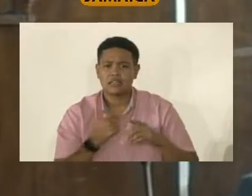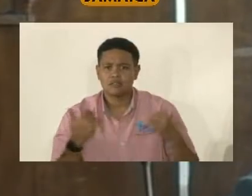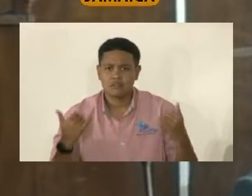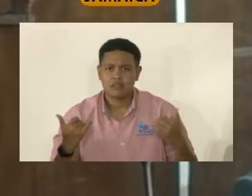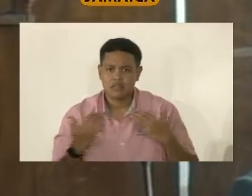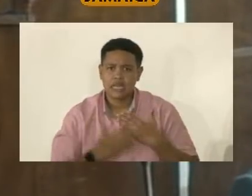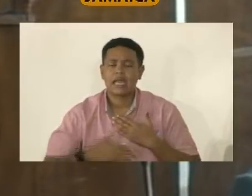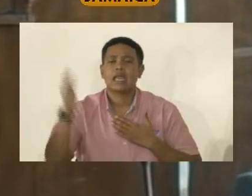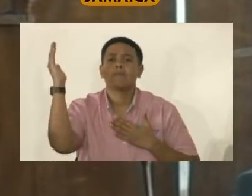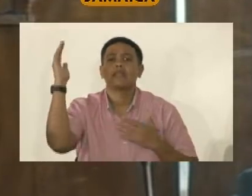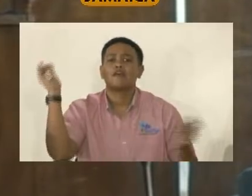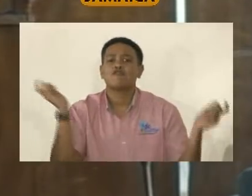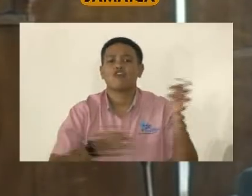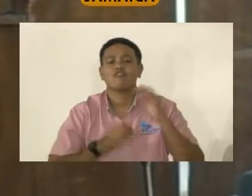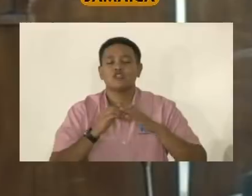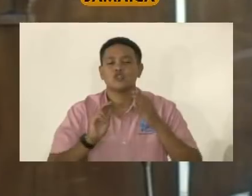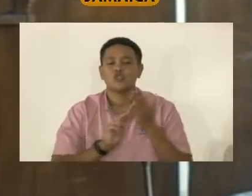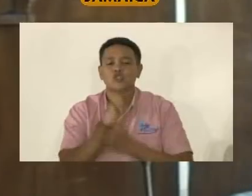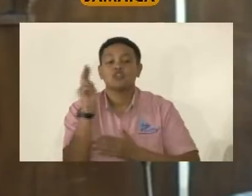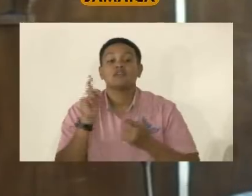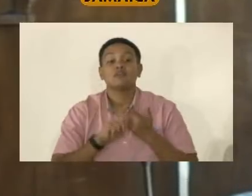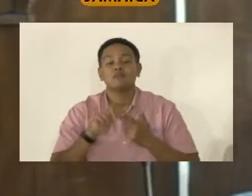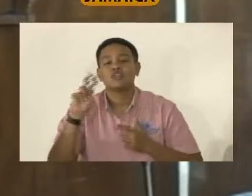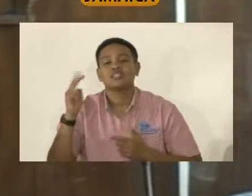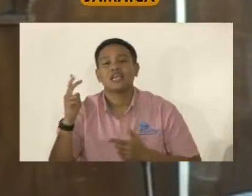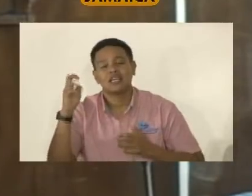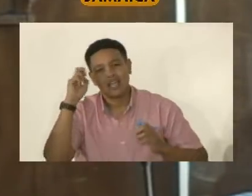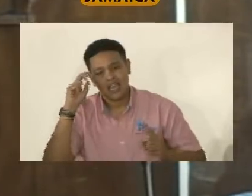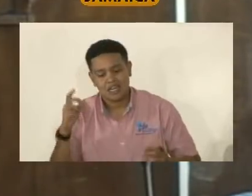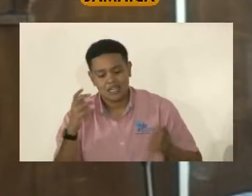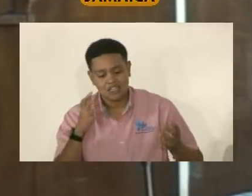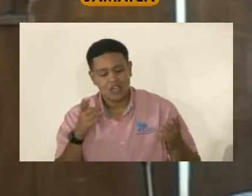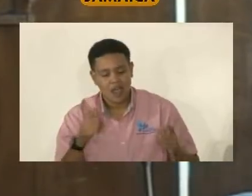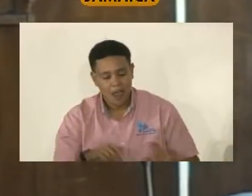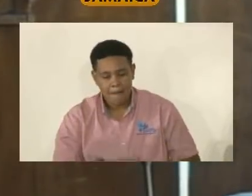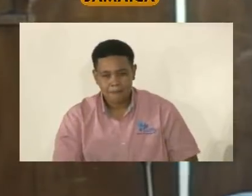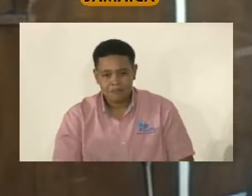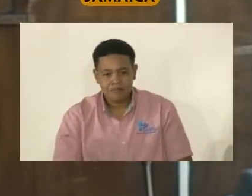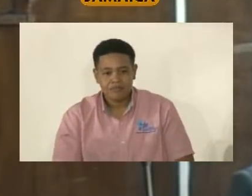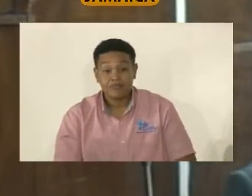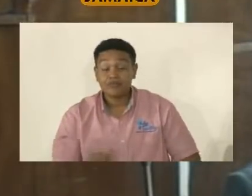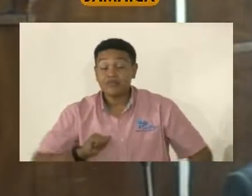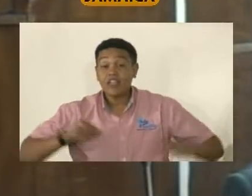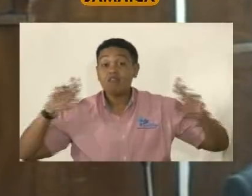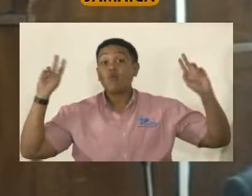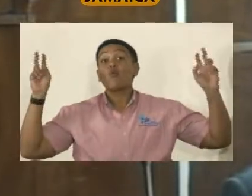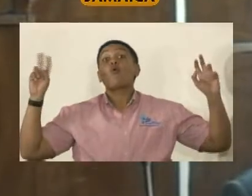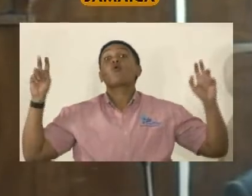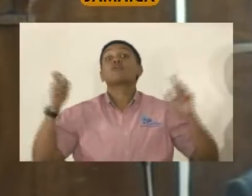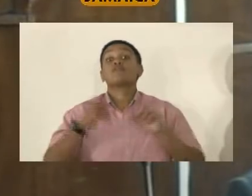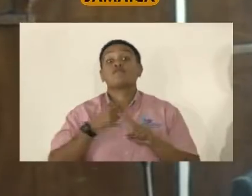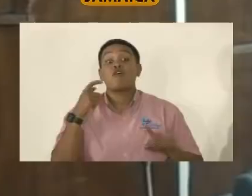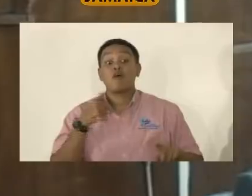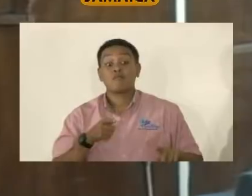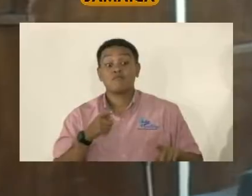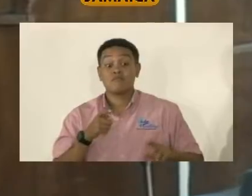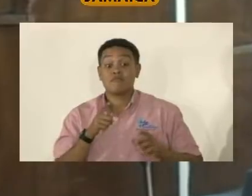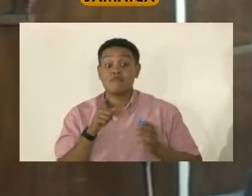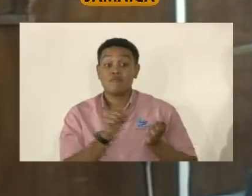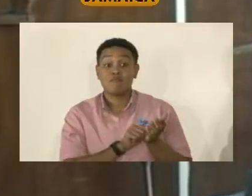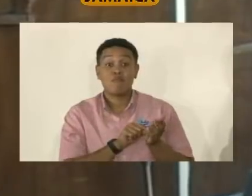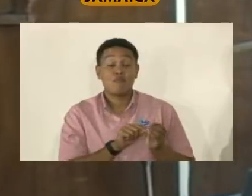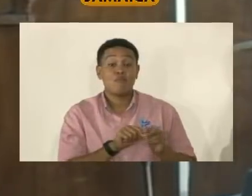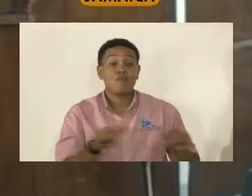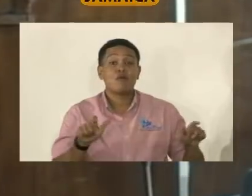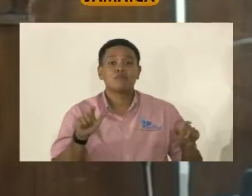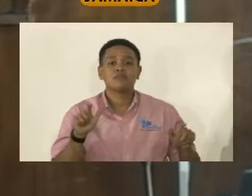in tertiary and even secondary education. And I quote from an unpublished article that